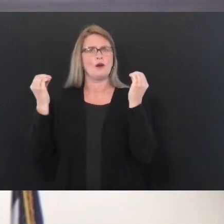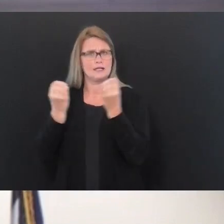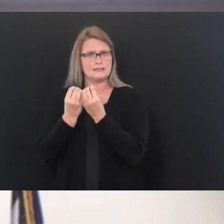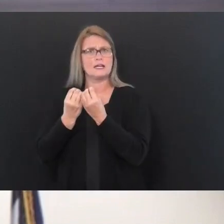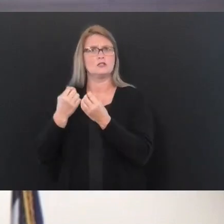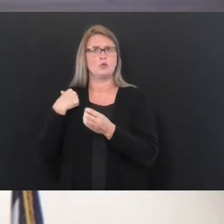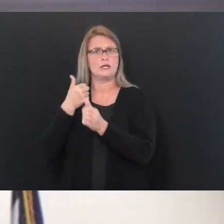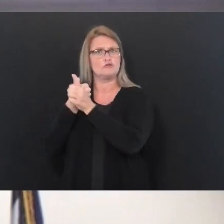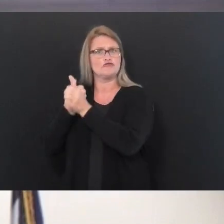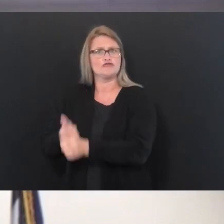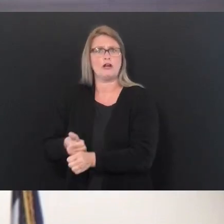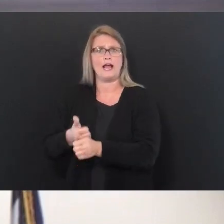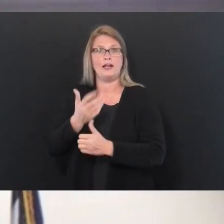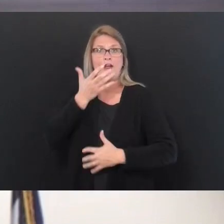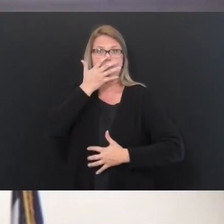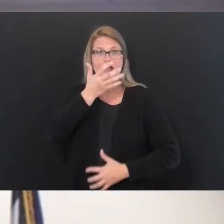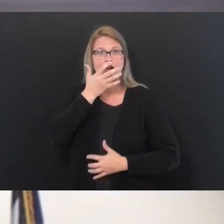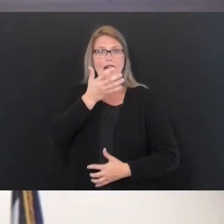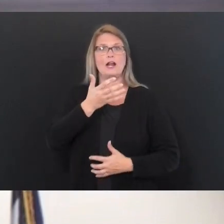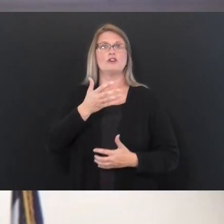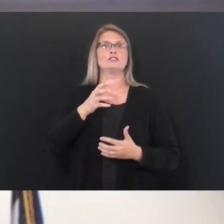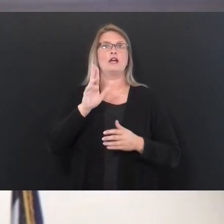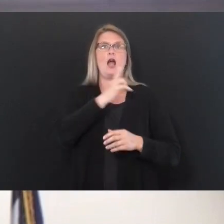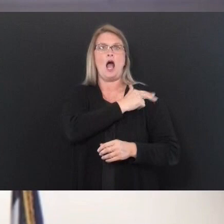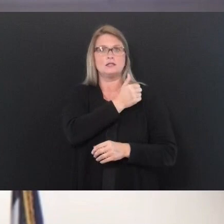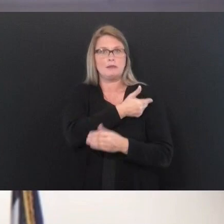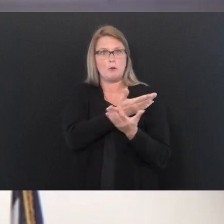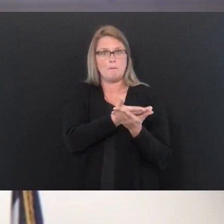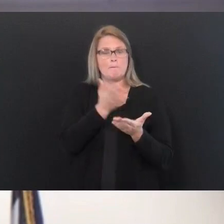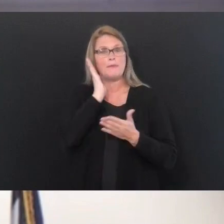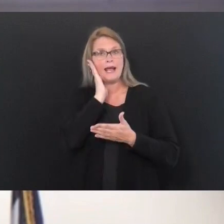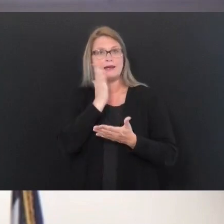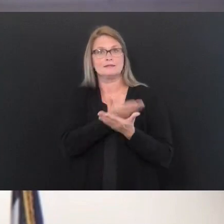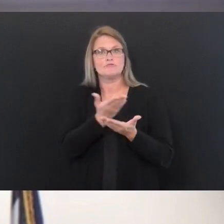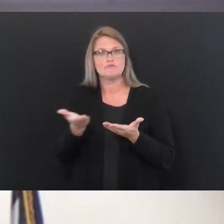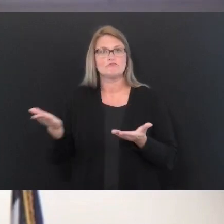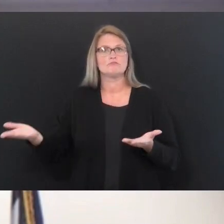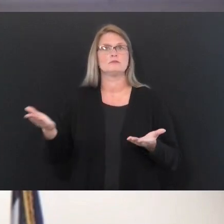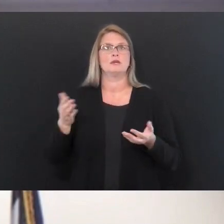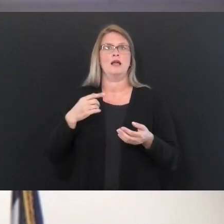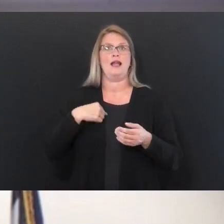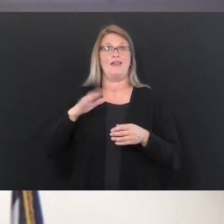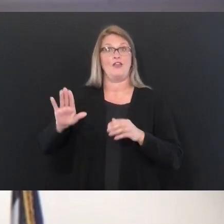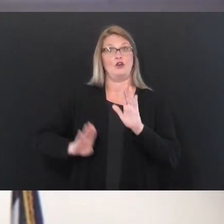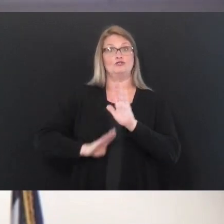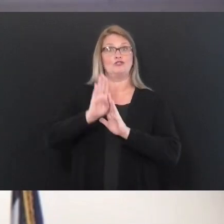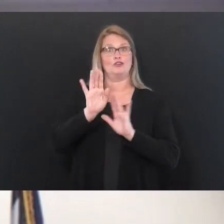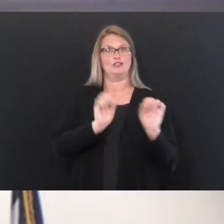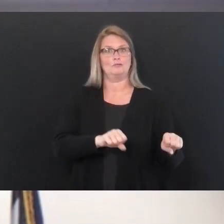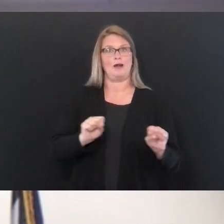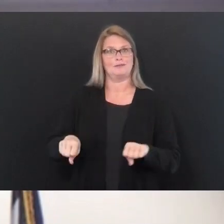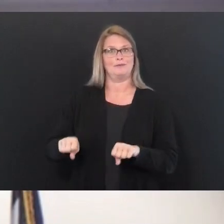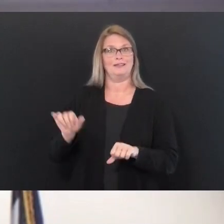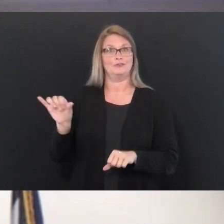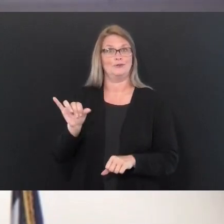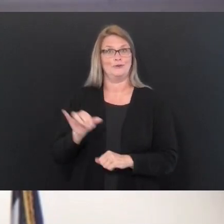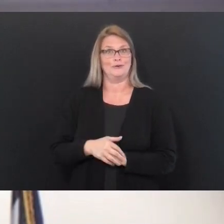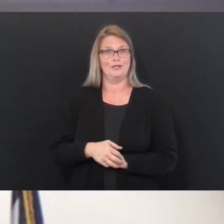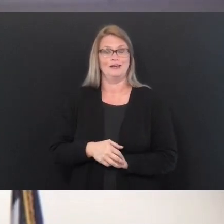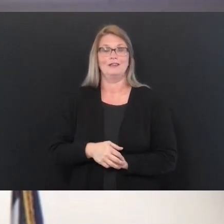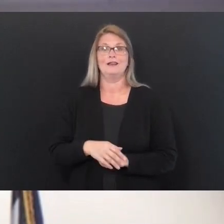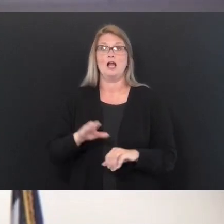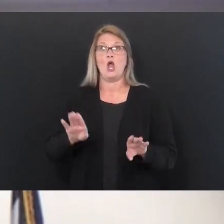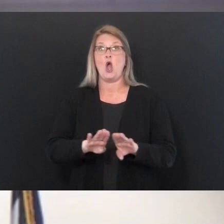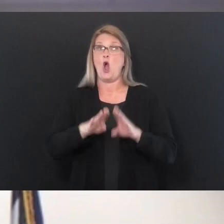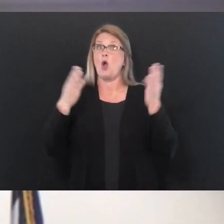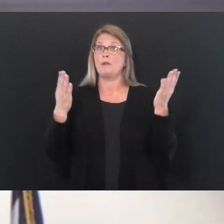track ventilators and hospital beds available for surge capacity as well. As it relates to opening up and